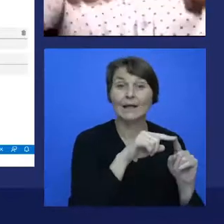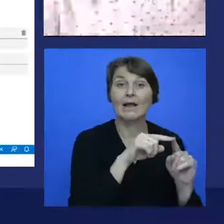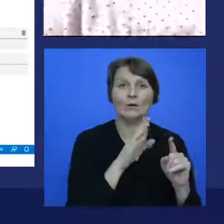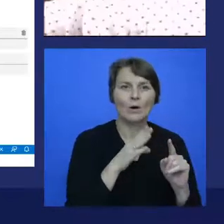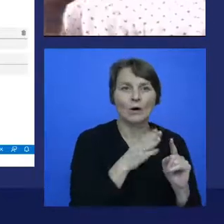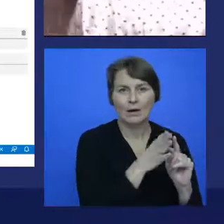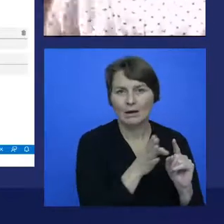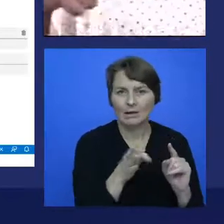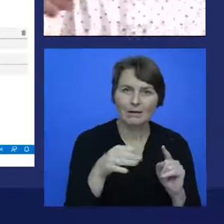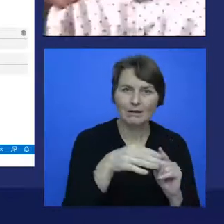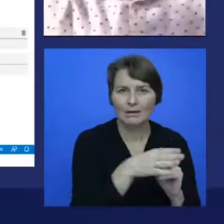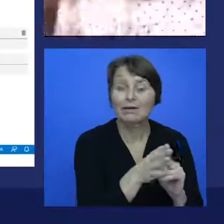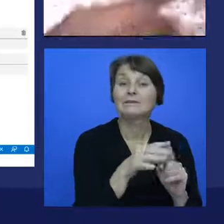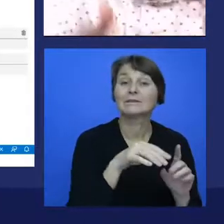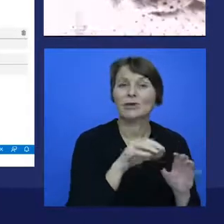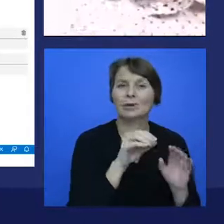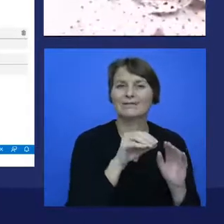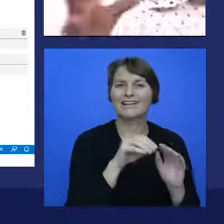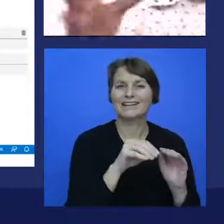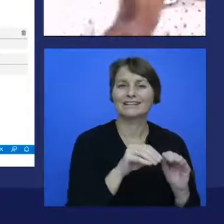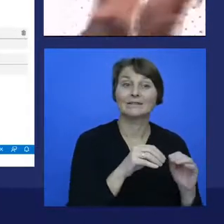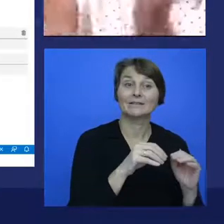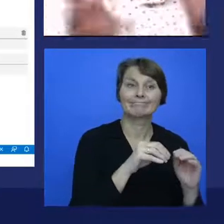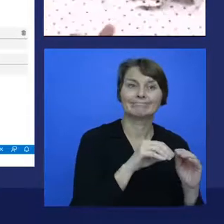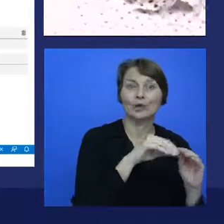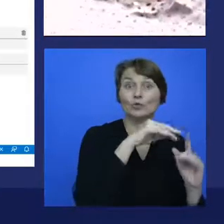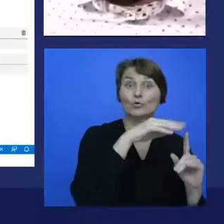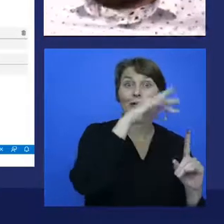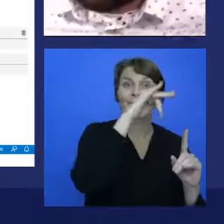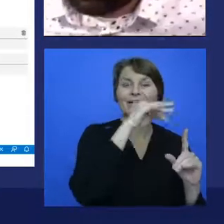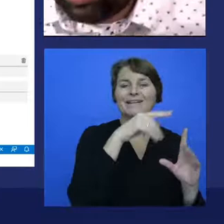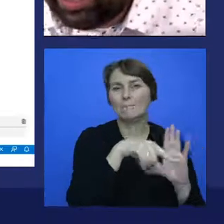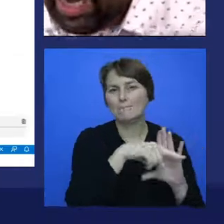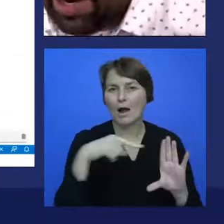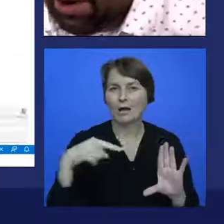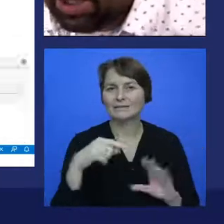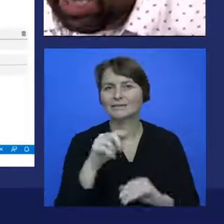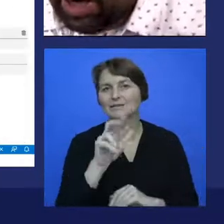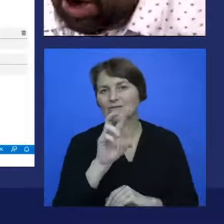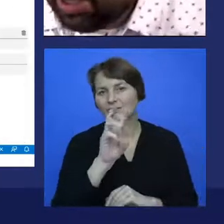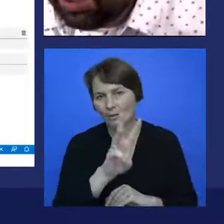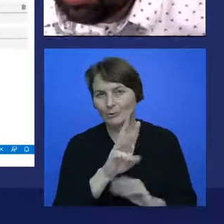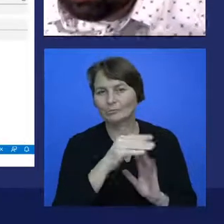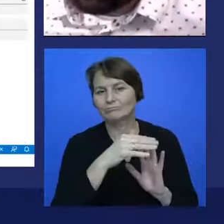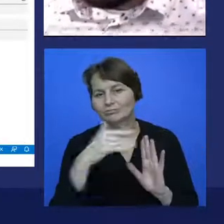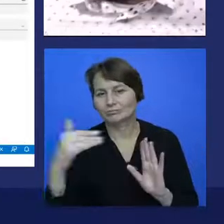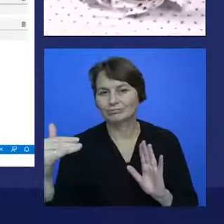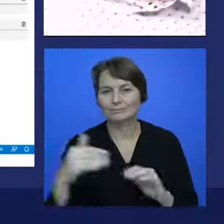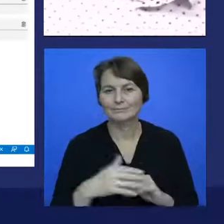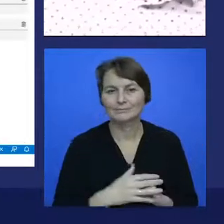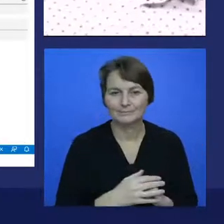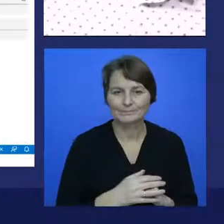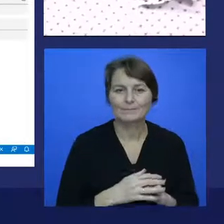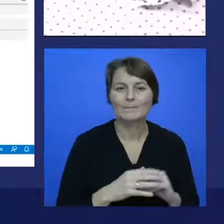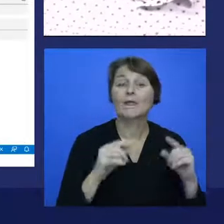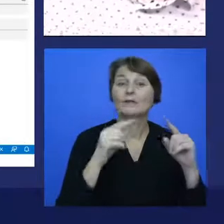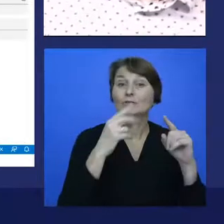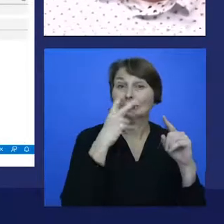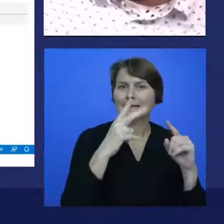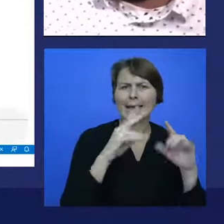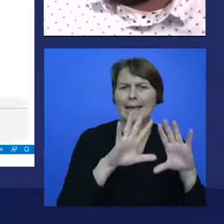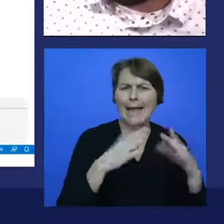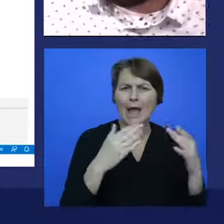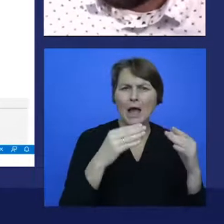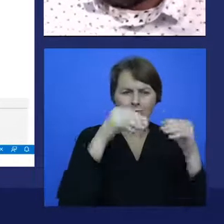and you subtract them off the W, and then you keep doing that until you reach some optimal state. And notice that all you need to do to figure out the gradients is do